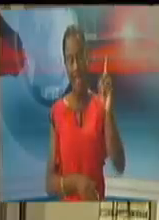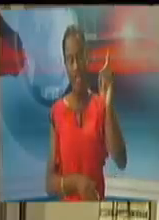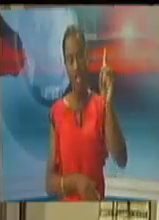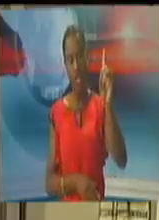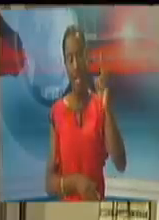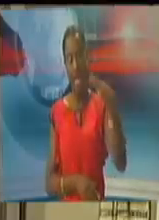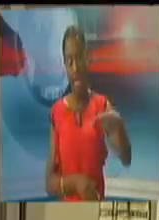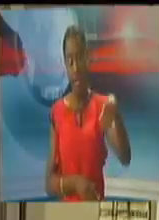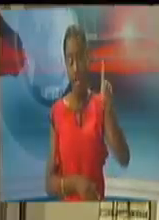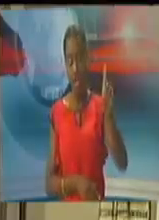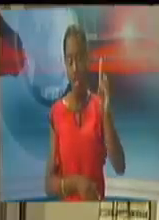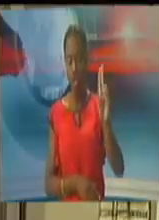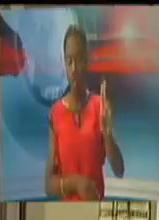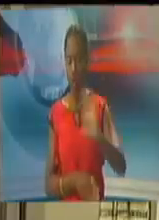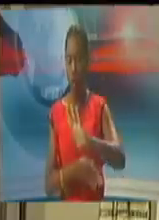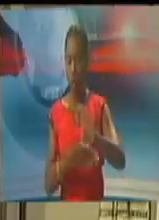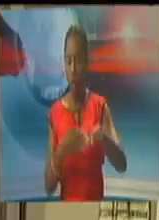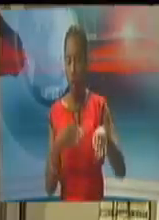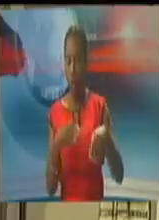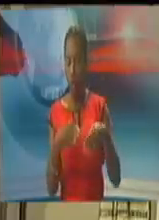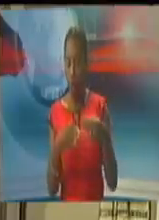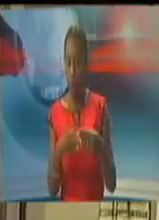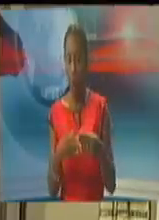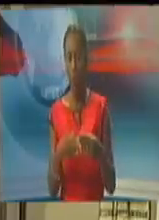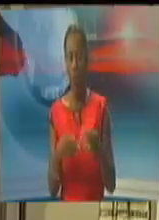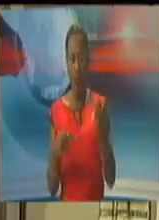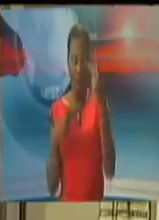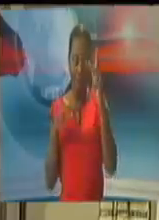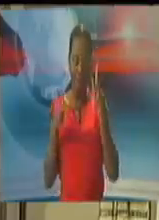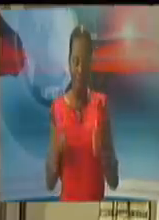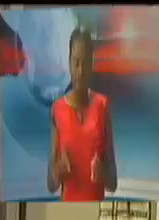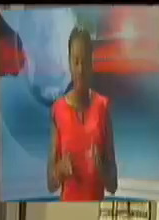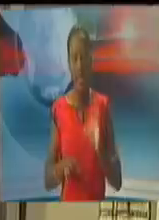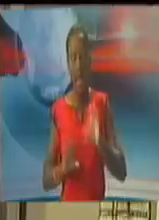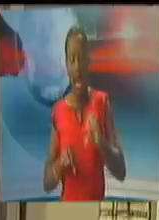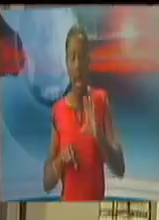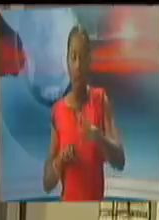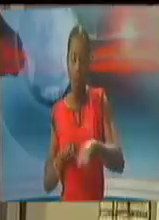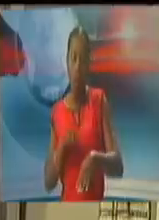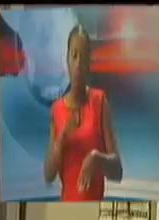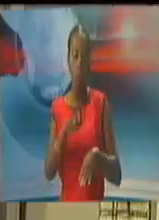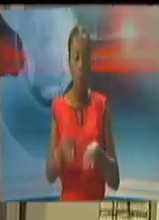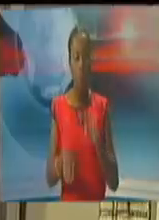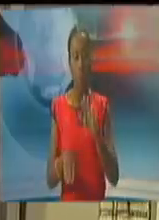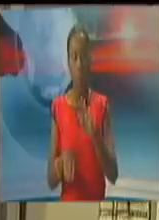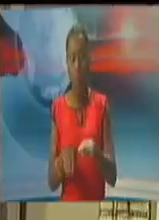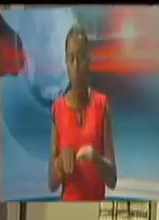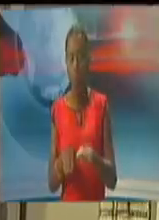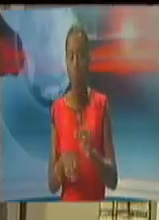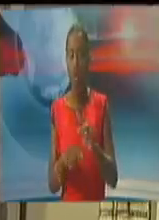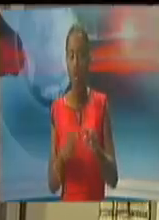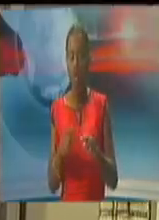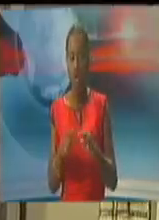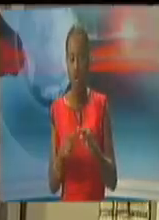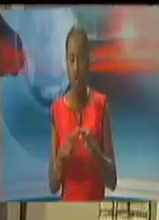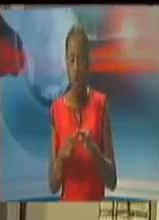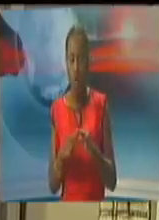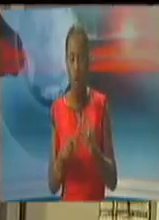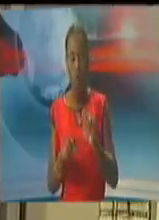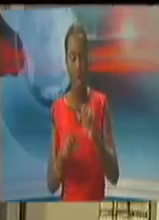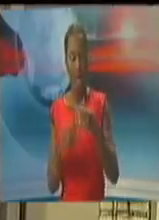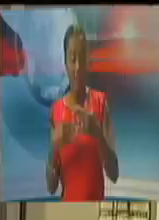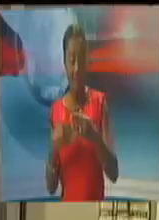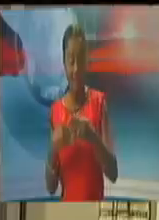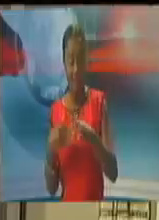Most of, if not all of the patients are what you call ambulatory, that is, they can walk around. And when you look at how we step them down into